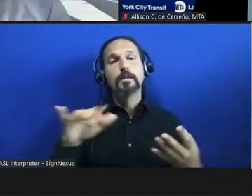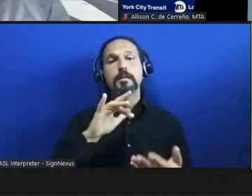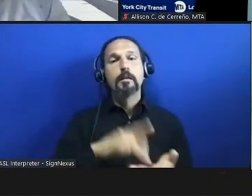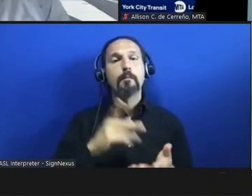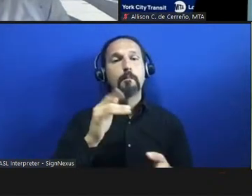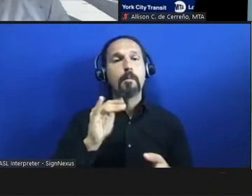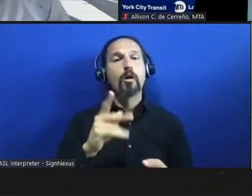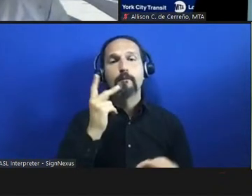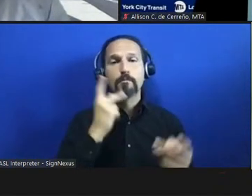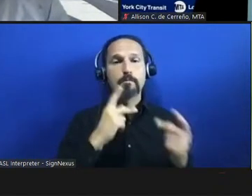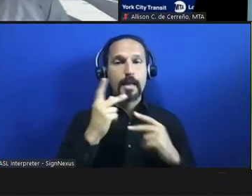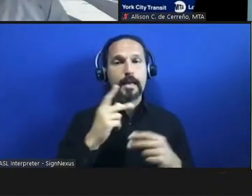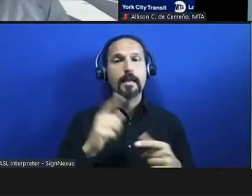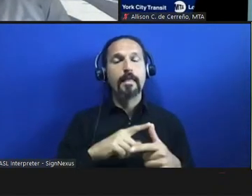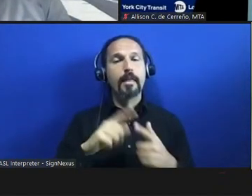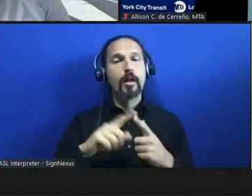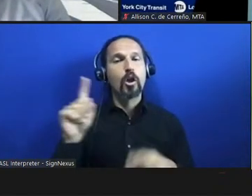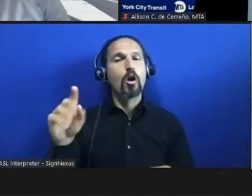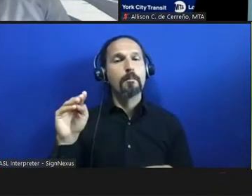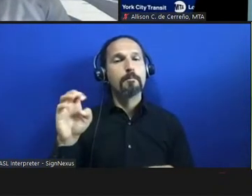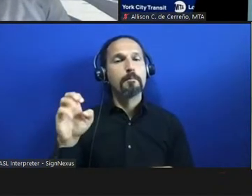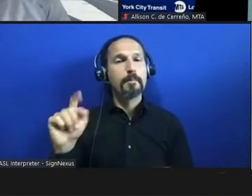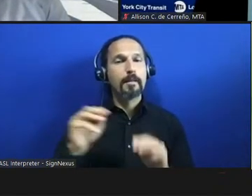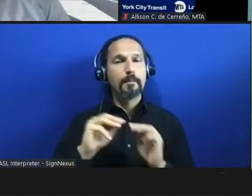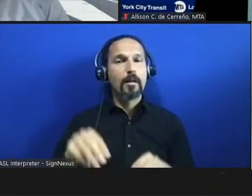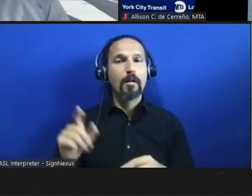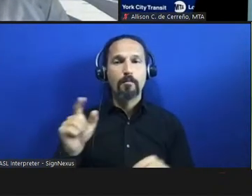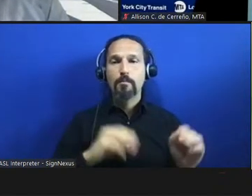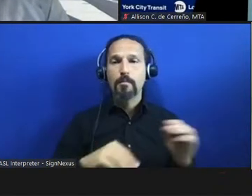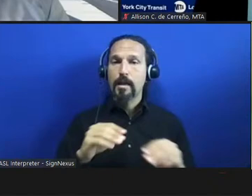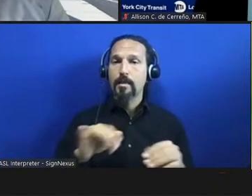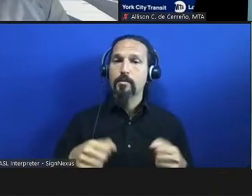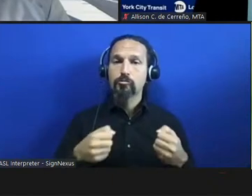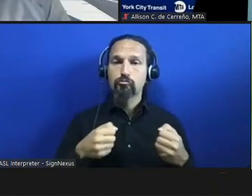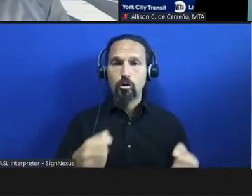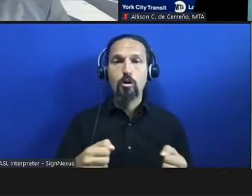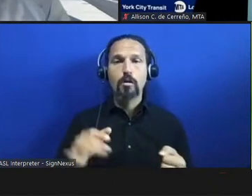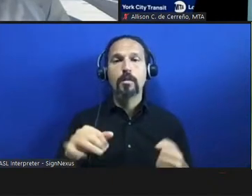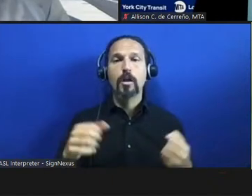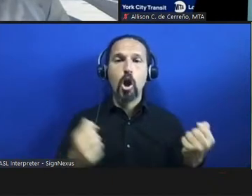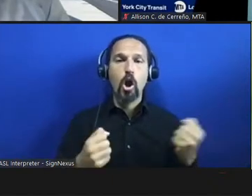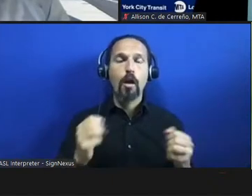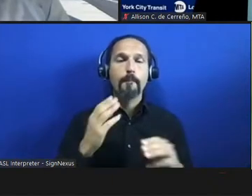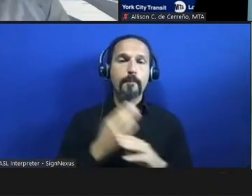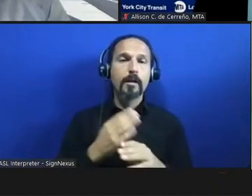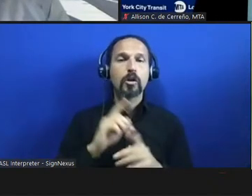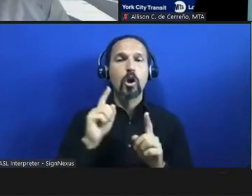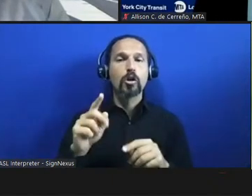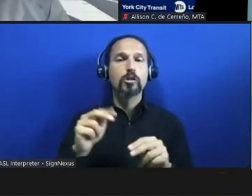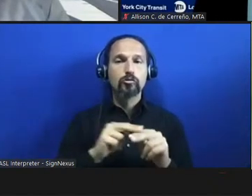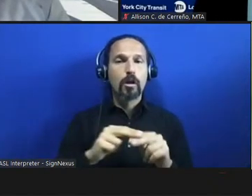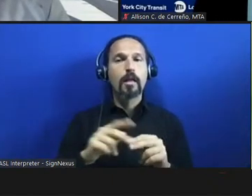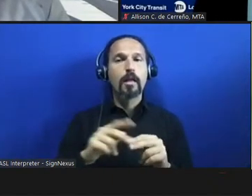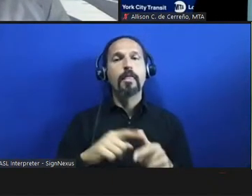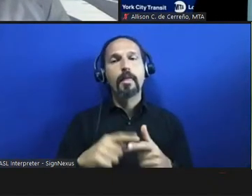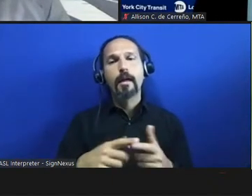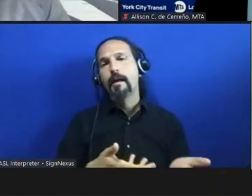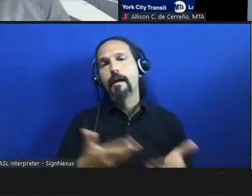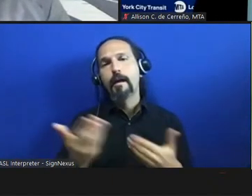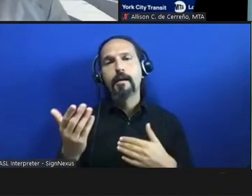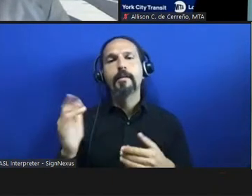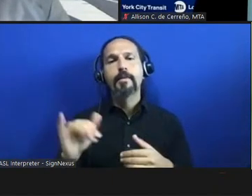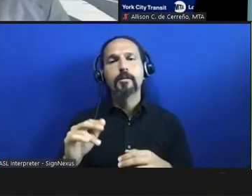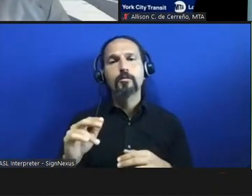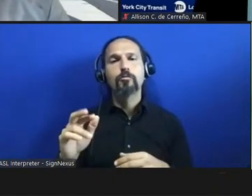Sunday picnic followed by a trip to the Met firstly we need to pack their strollers to a car or bus and get to the rail station then unpack onto the railroad